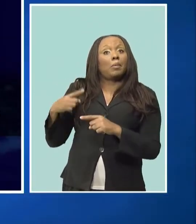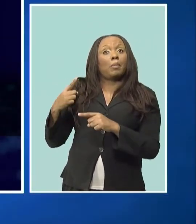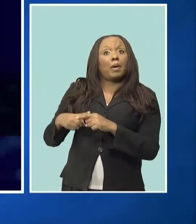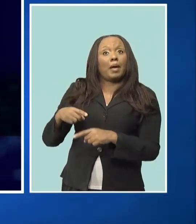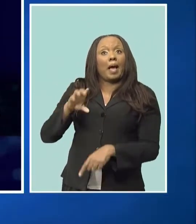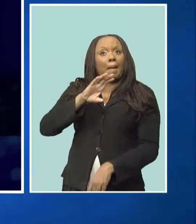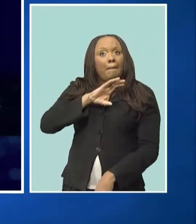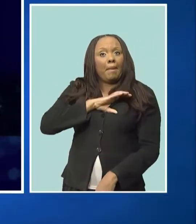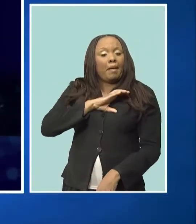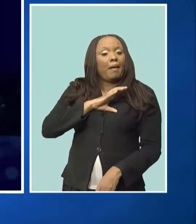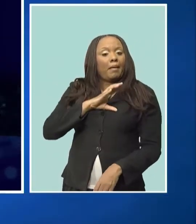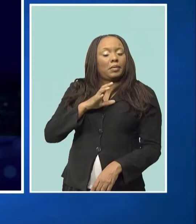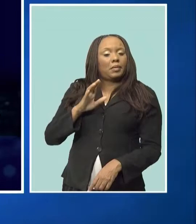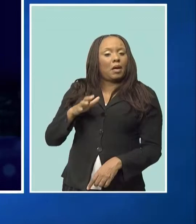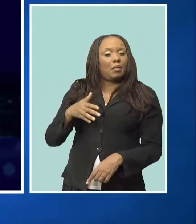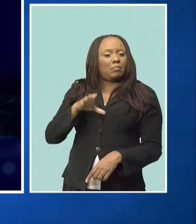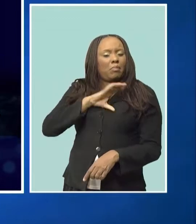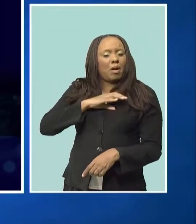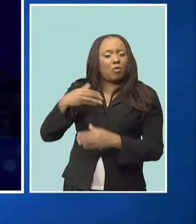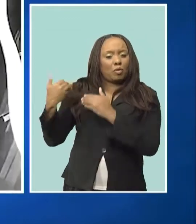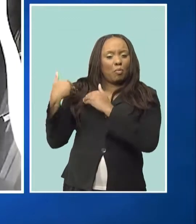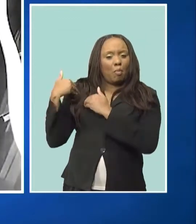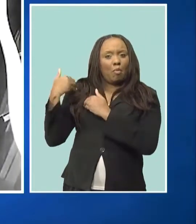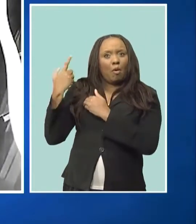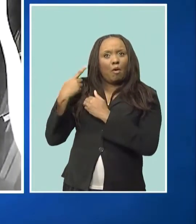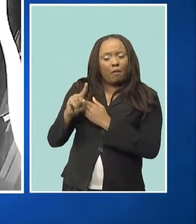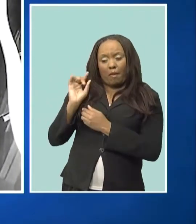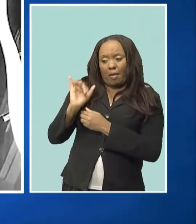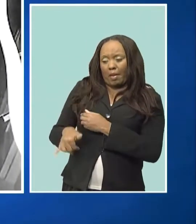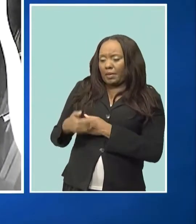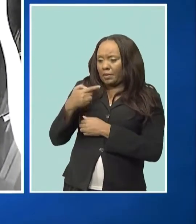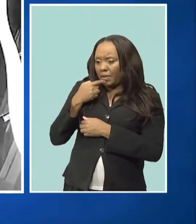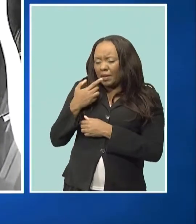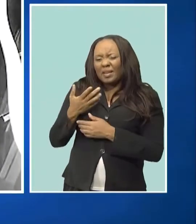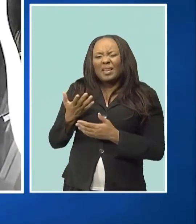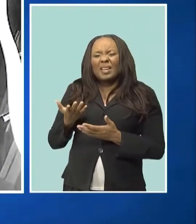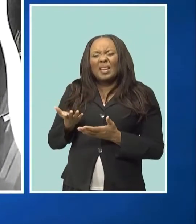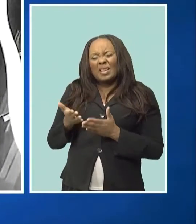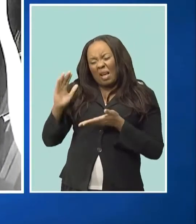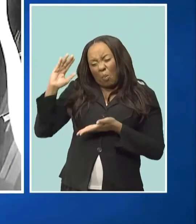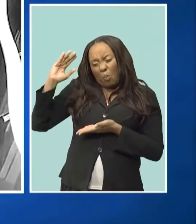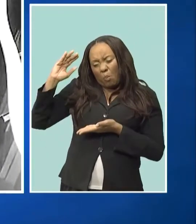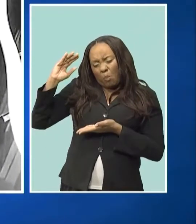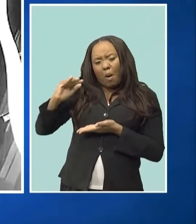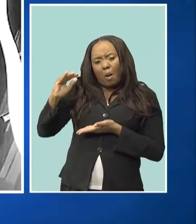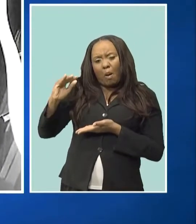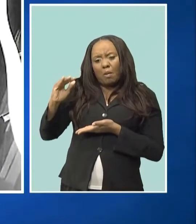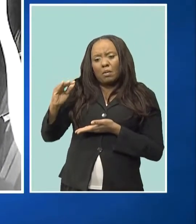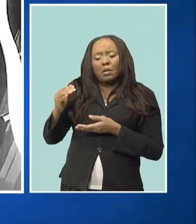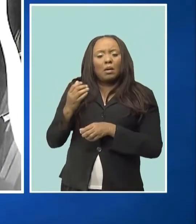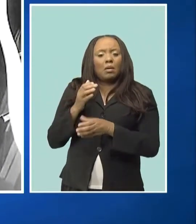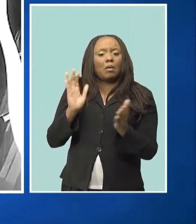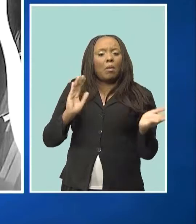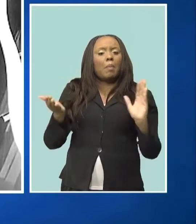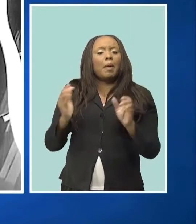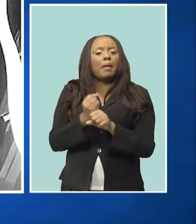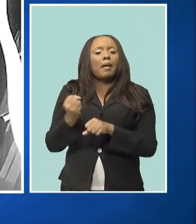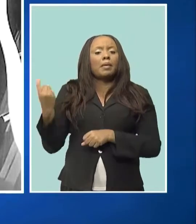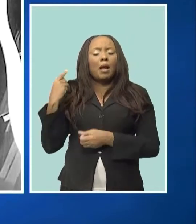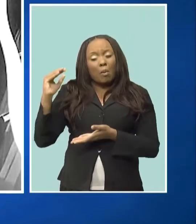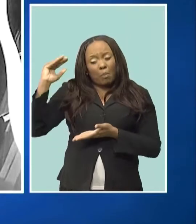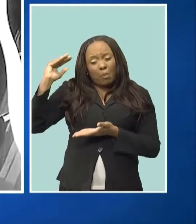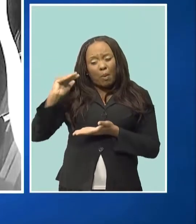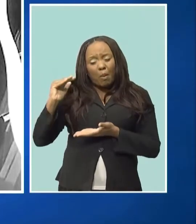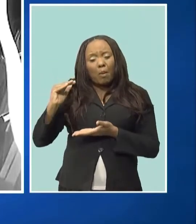for investigations, David Griffith, says while this represents an overall reduction in this type of crime, aggravated